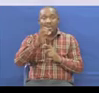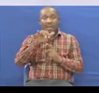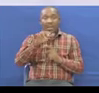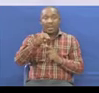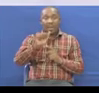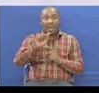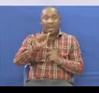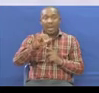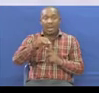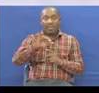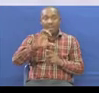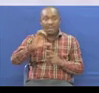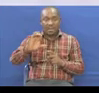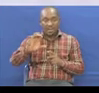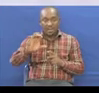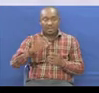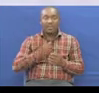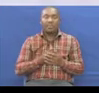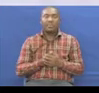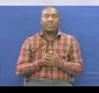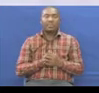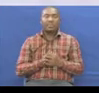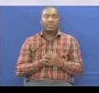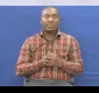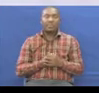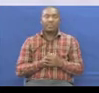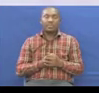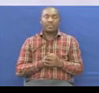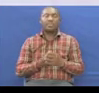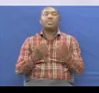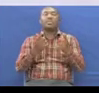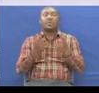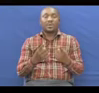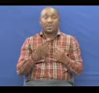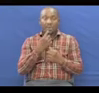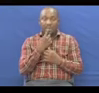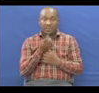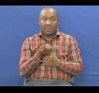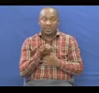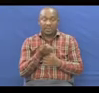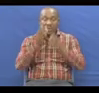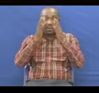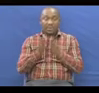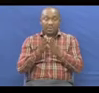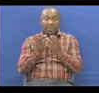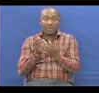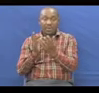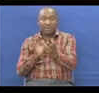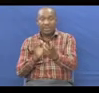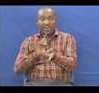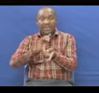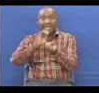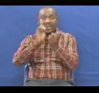is dynamic. Then I said human population change over